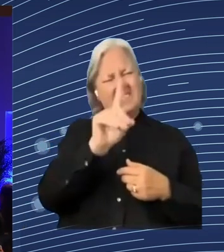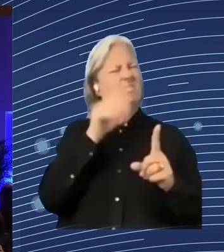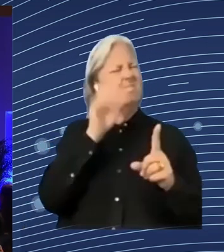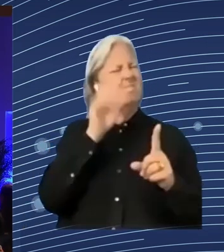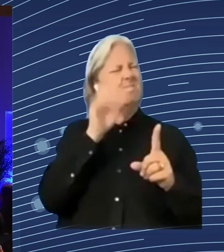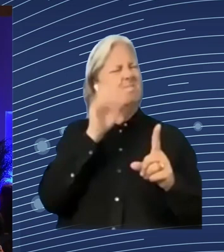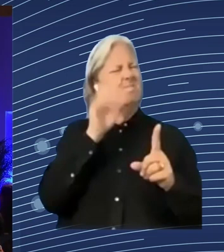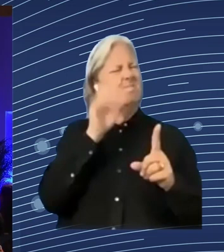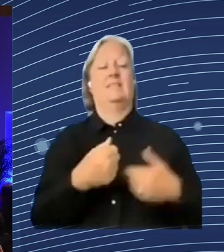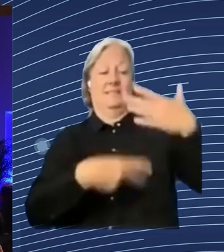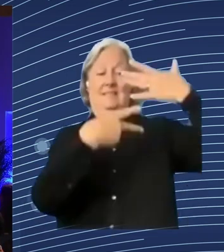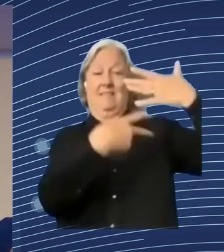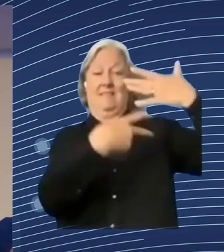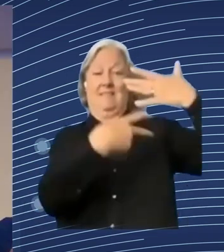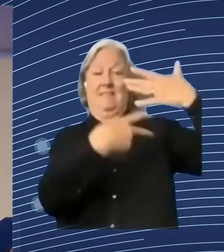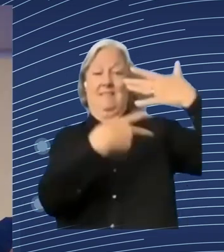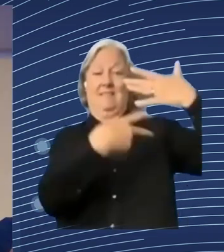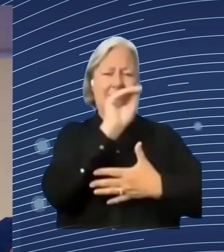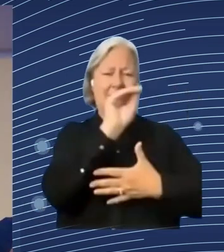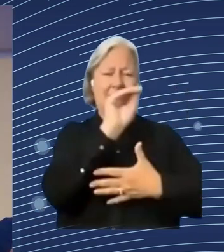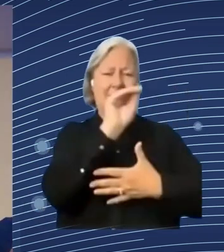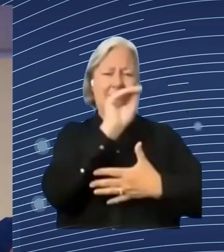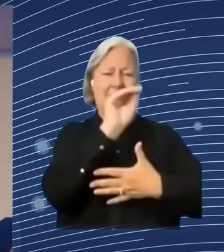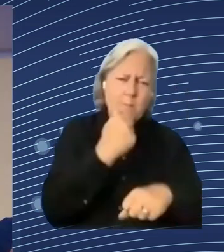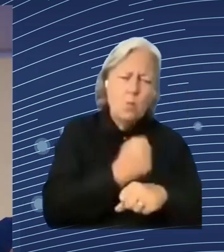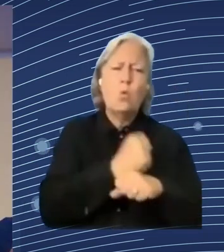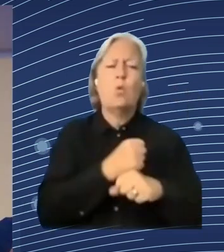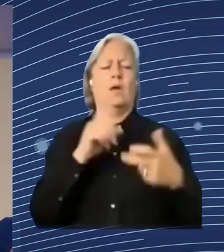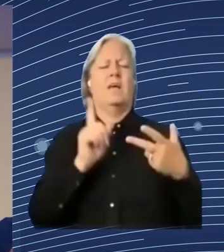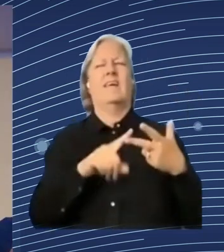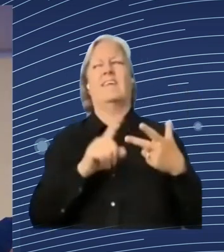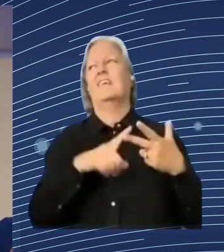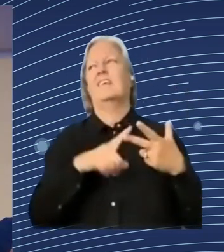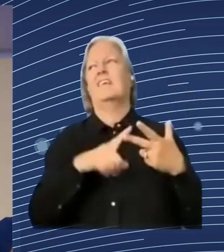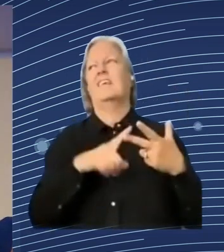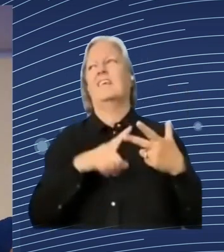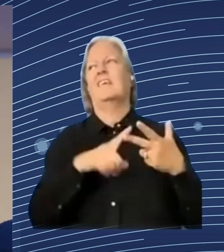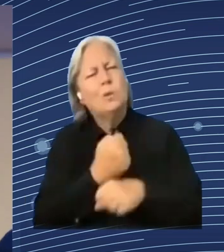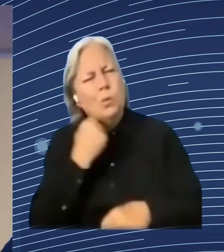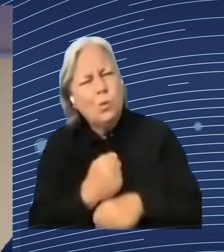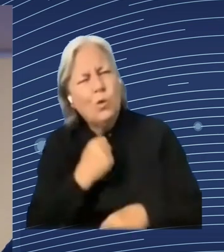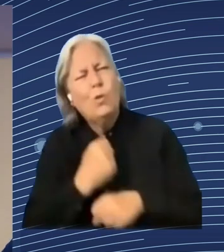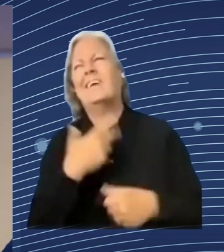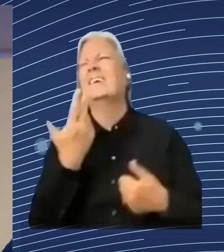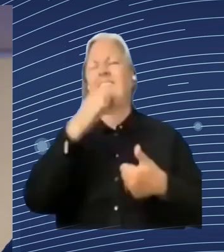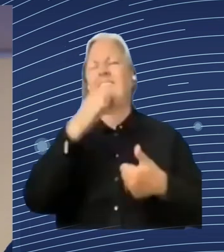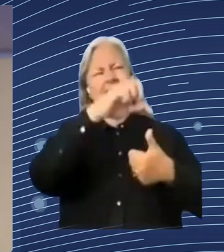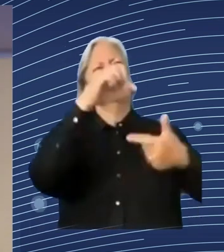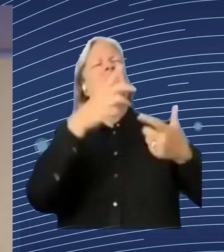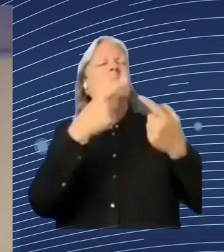for example, teaching, expert work, industrial work, such jobs. And